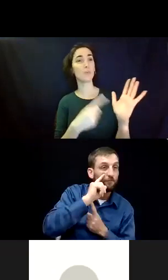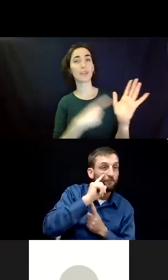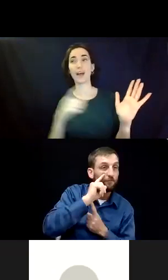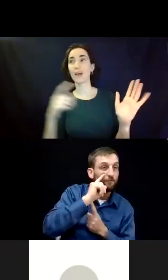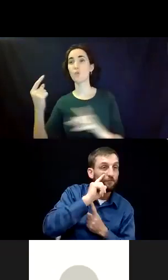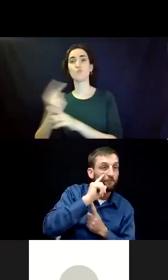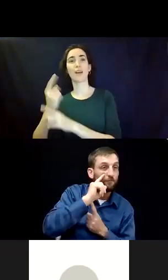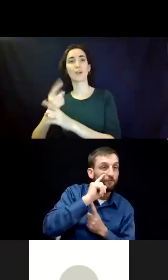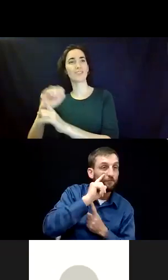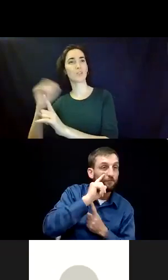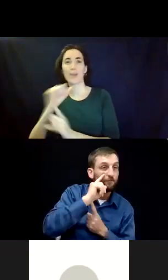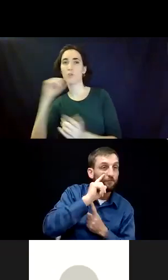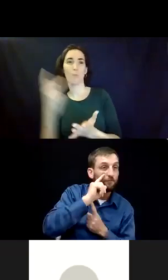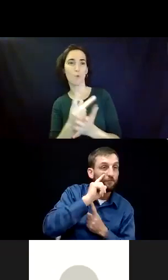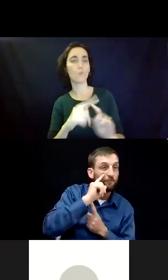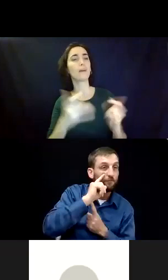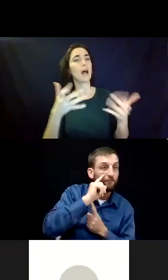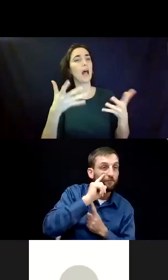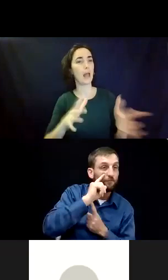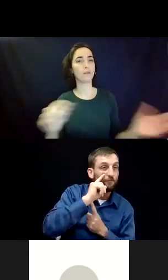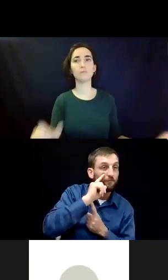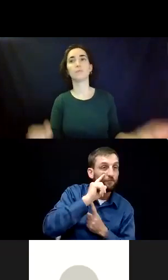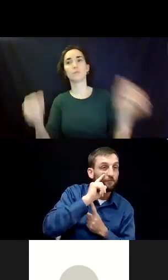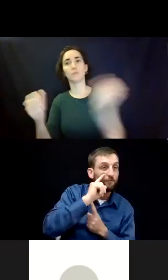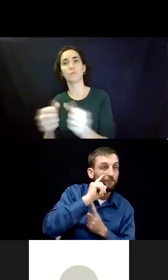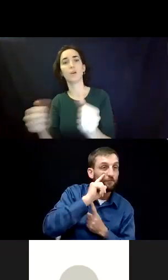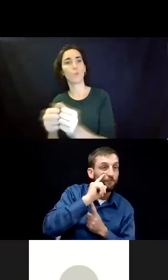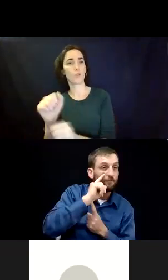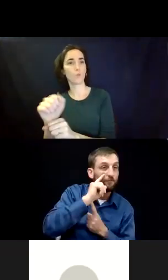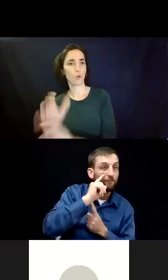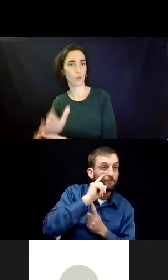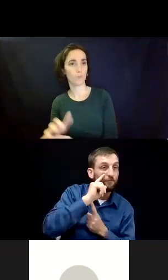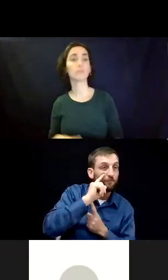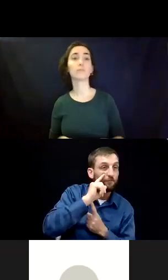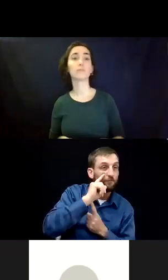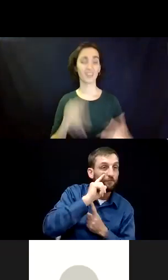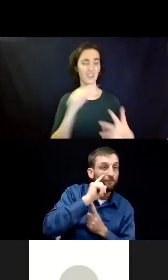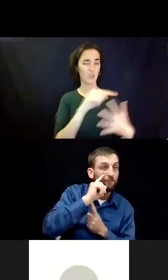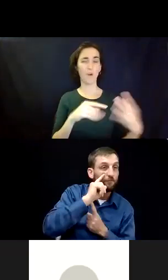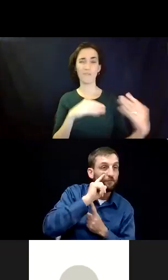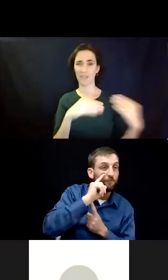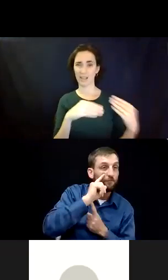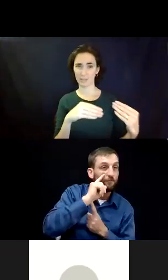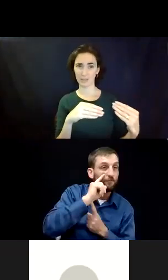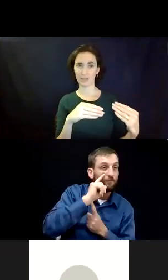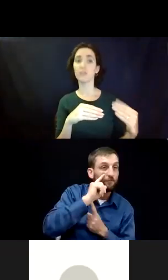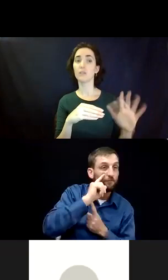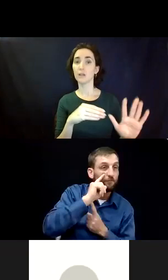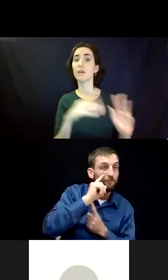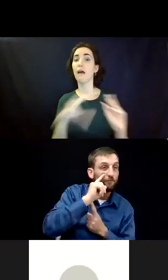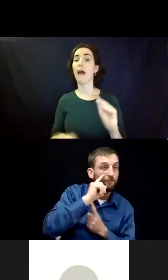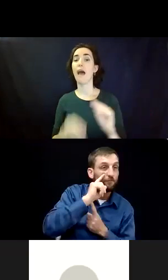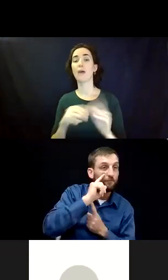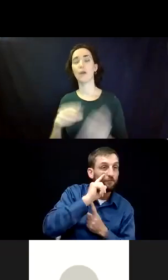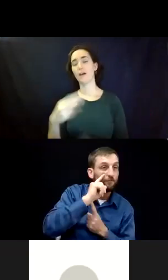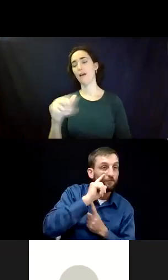regular circumstances. In addition to those flexibilities, we pursued hazard pay.